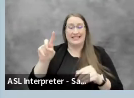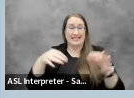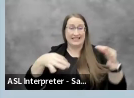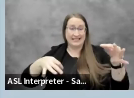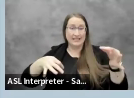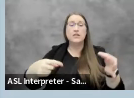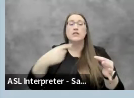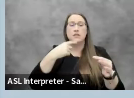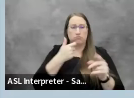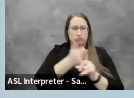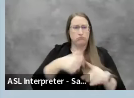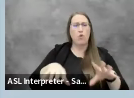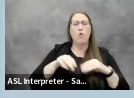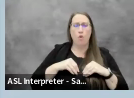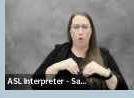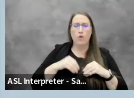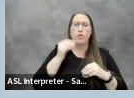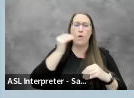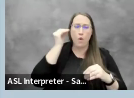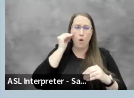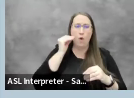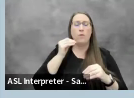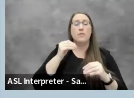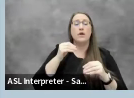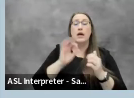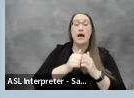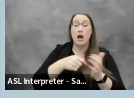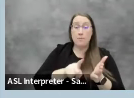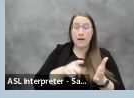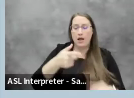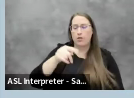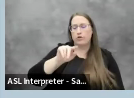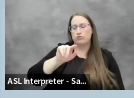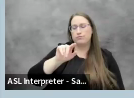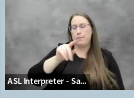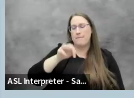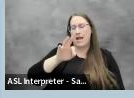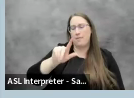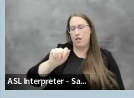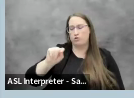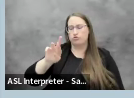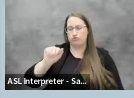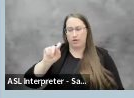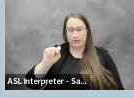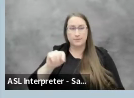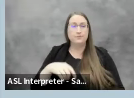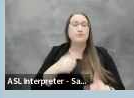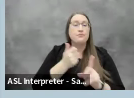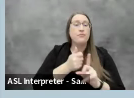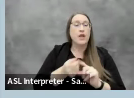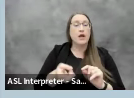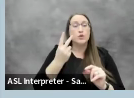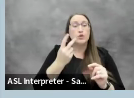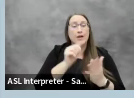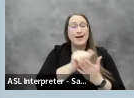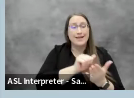the home, Pamela, trustee of the Pamela Trust. She had 2 retirement accounts and she indicated that her